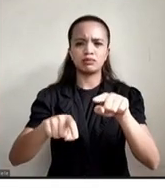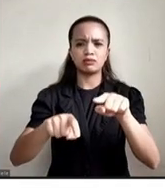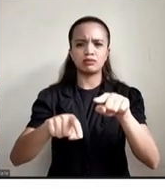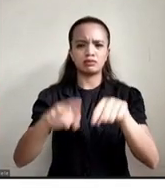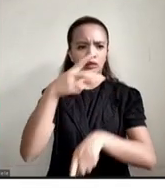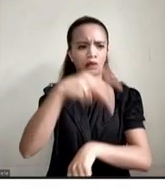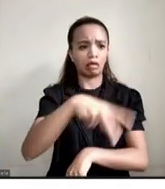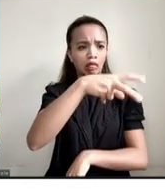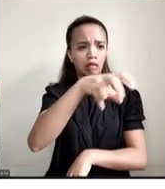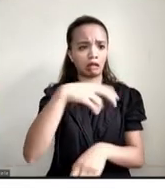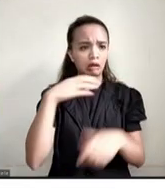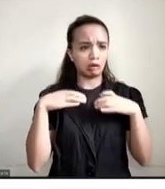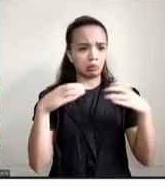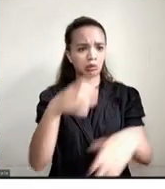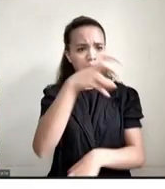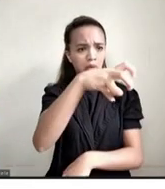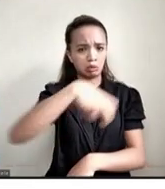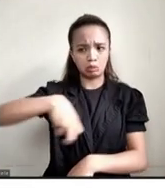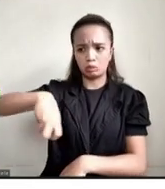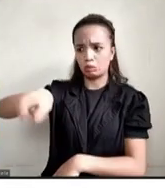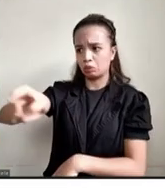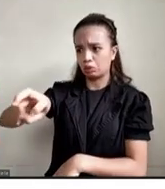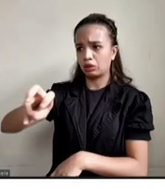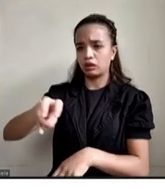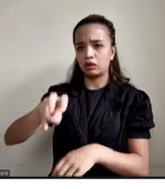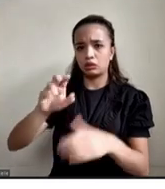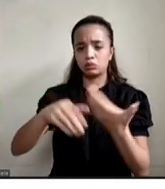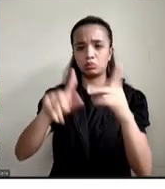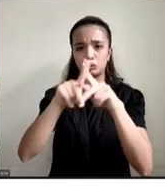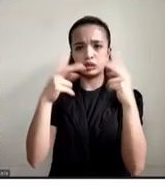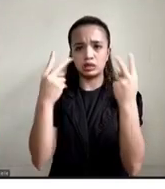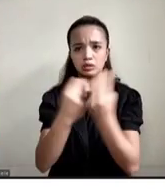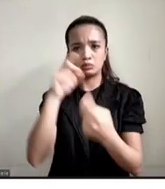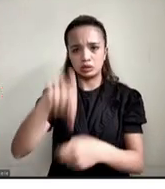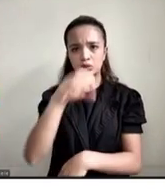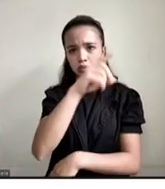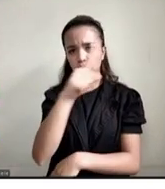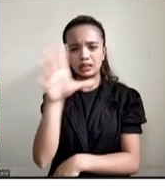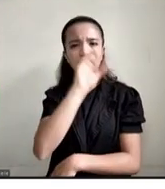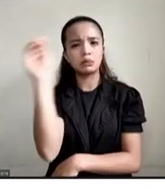commitment for that higher office should be 100%. Kumbaga,